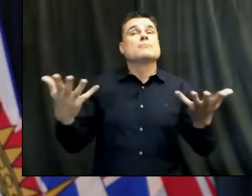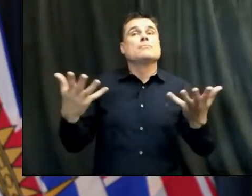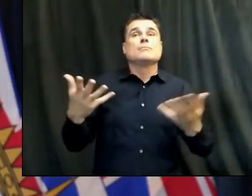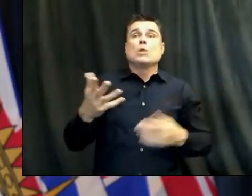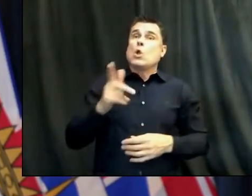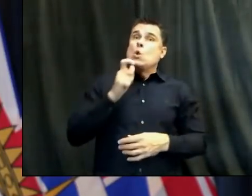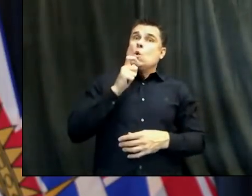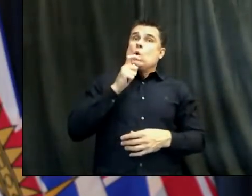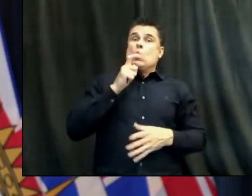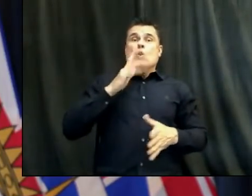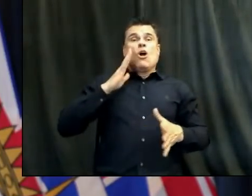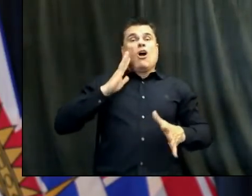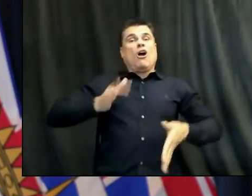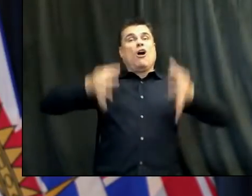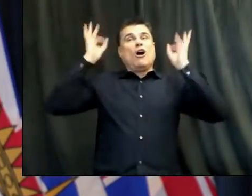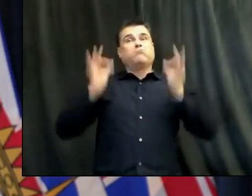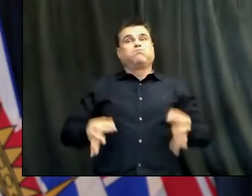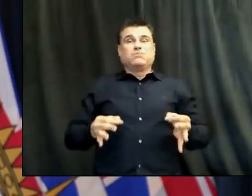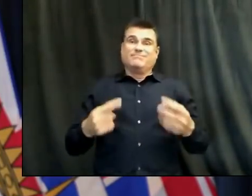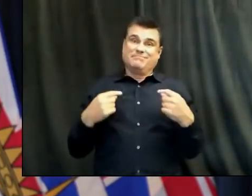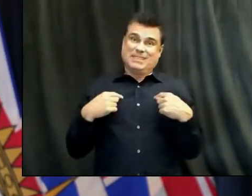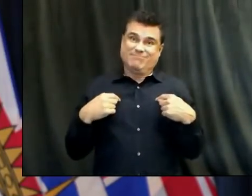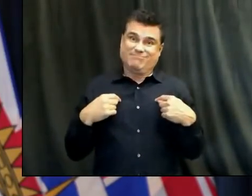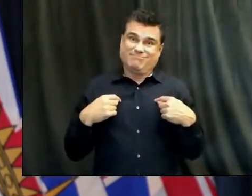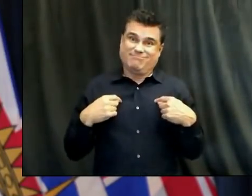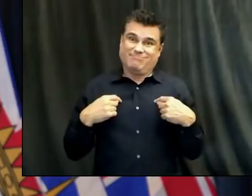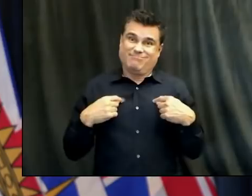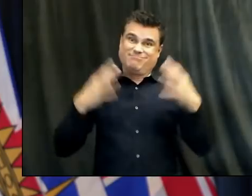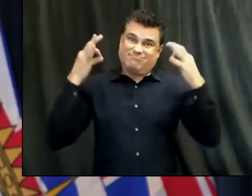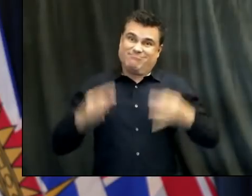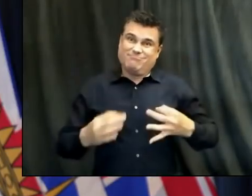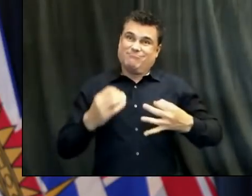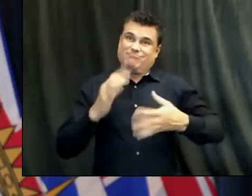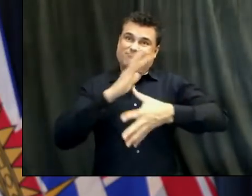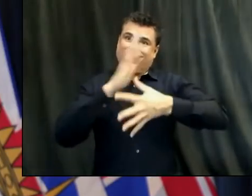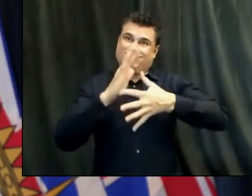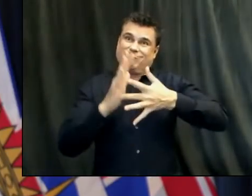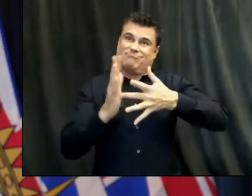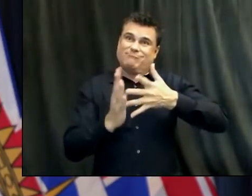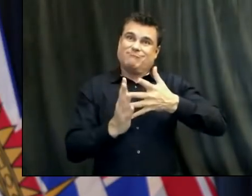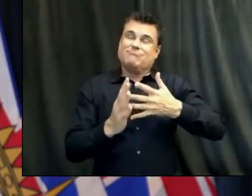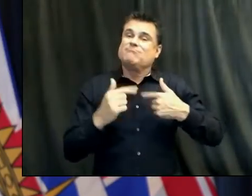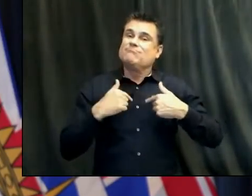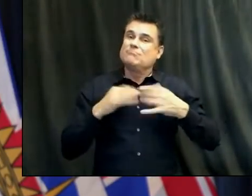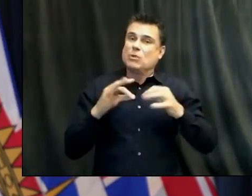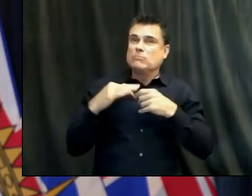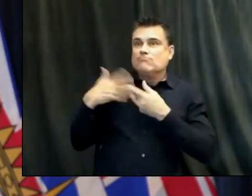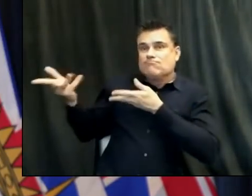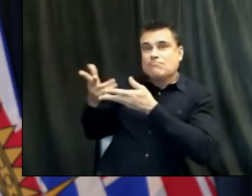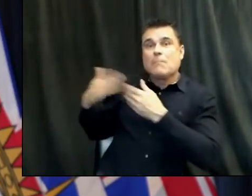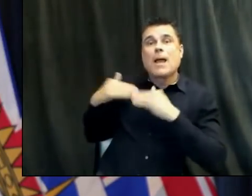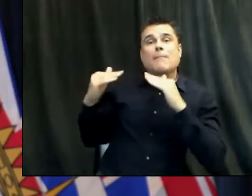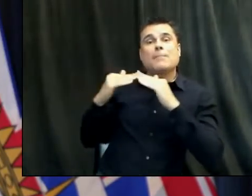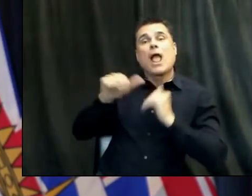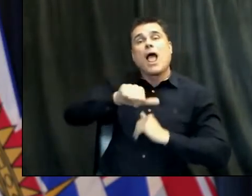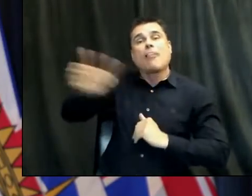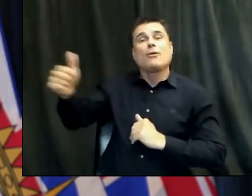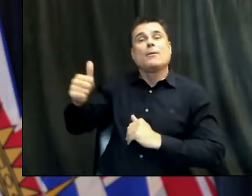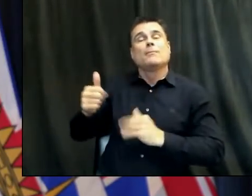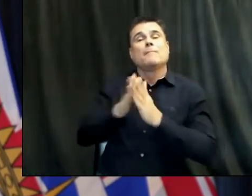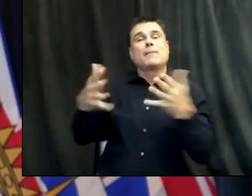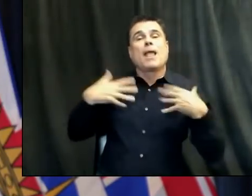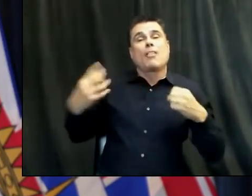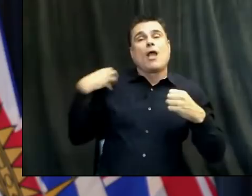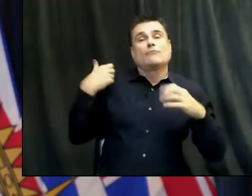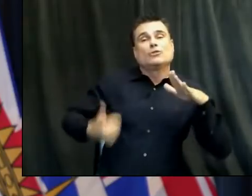National Advisory Committee has put out in Canada. And I am meeting with my colleagues across the country on a regular basis